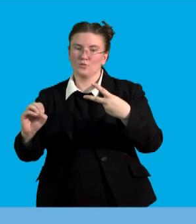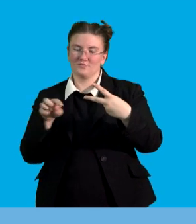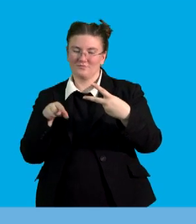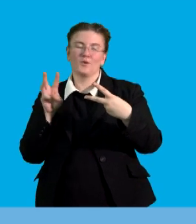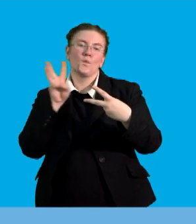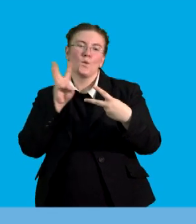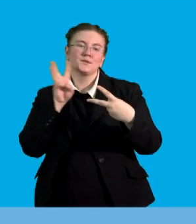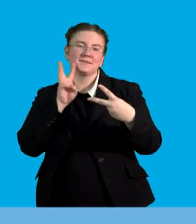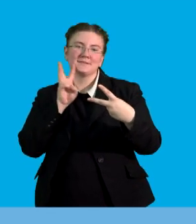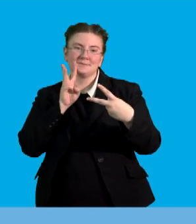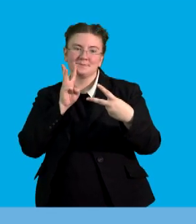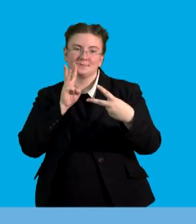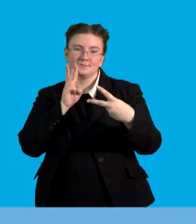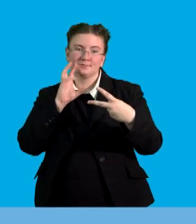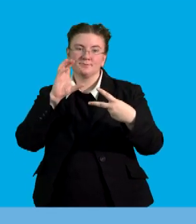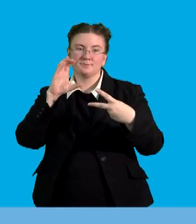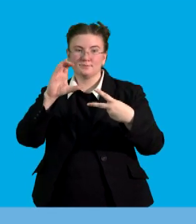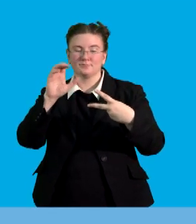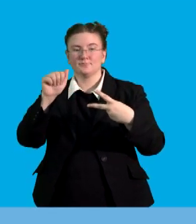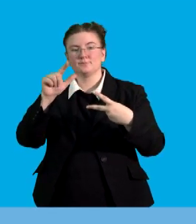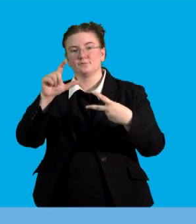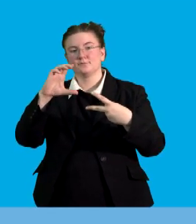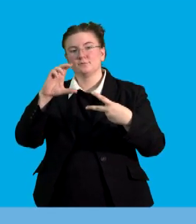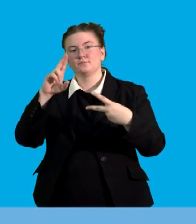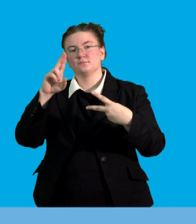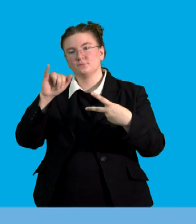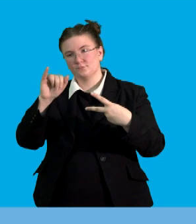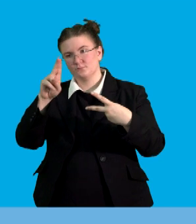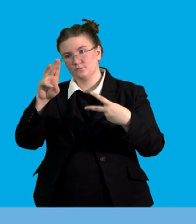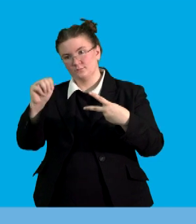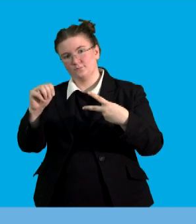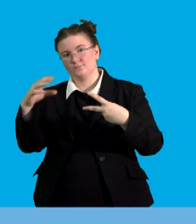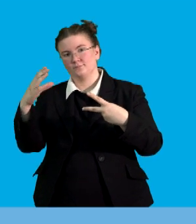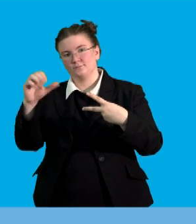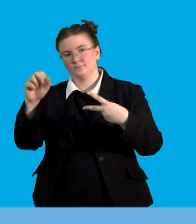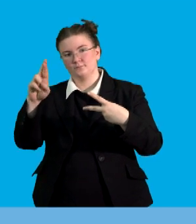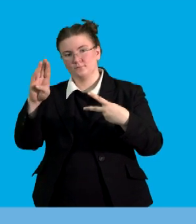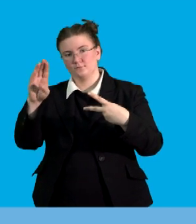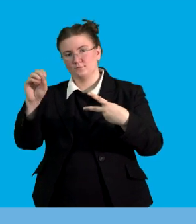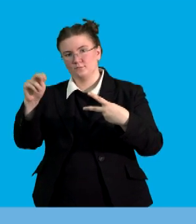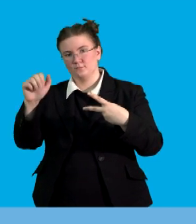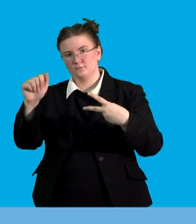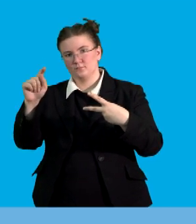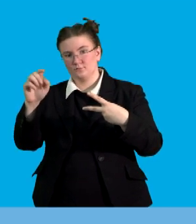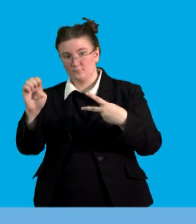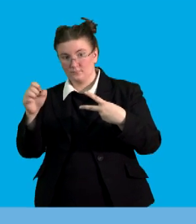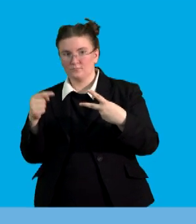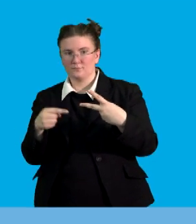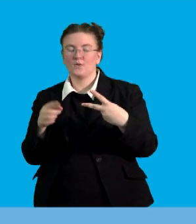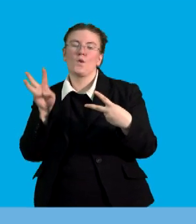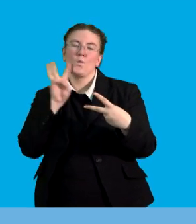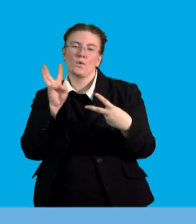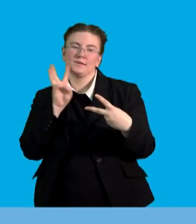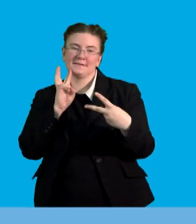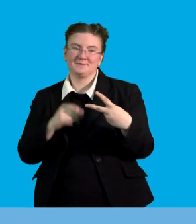it's H2O. Calcium carbonate, our metal carbonate, and then our water, our H2O.